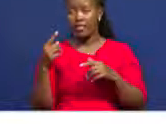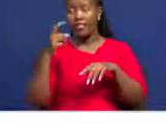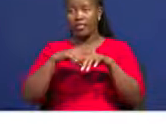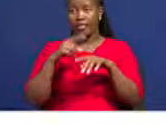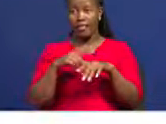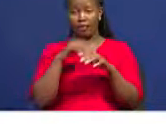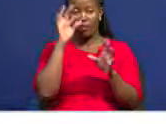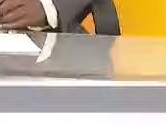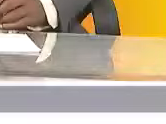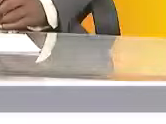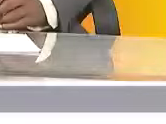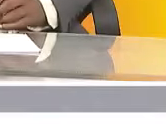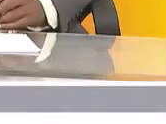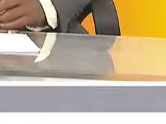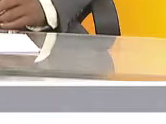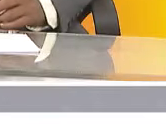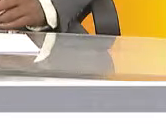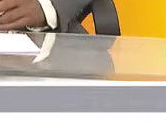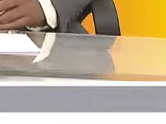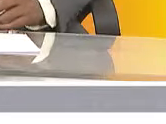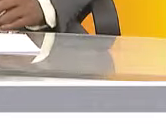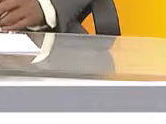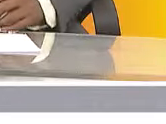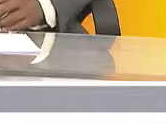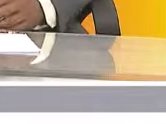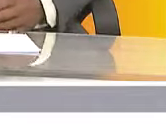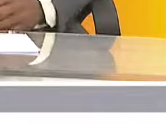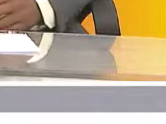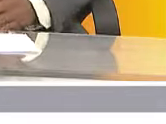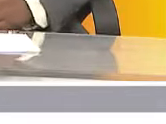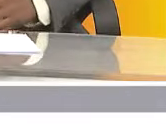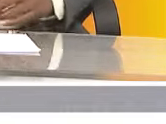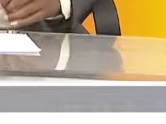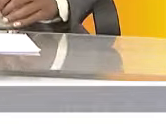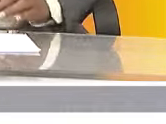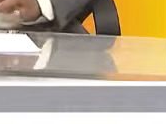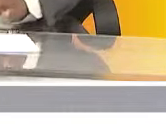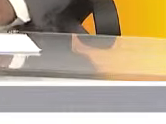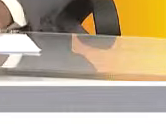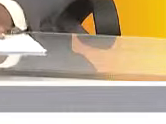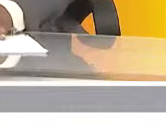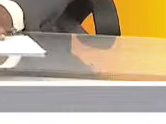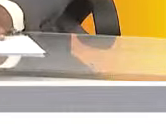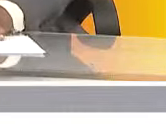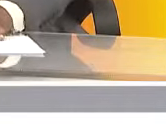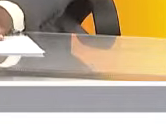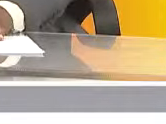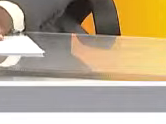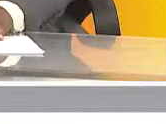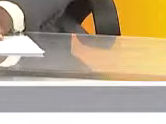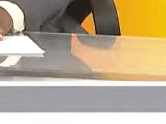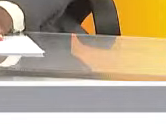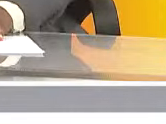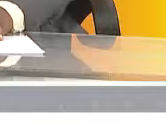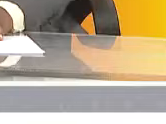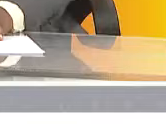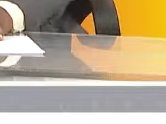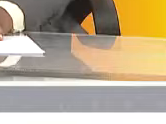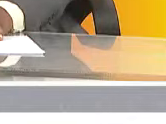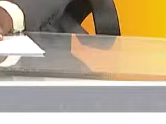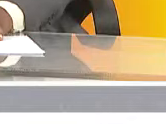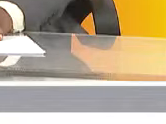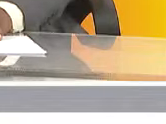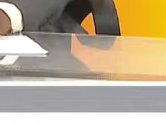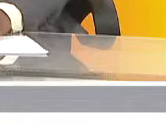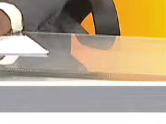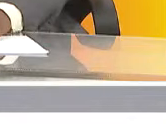grassroots elections on the 22nd. Back to you at Broadcasting House, Njue. Thank you. That has been my colleague Anne Mburu, live